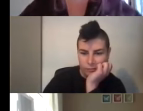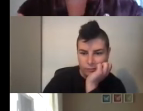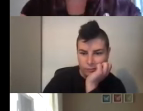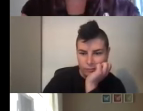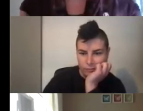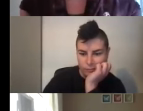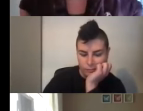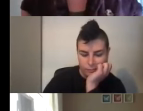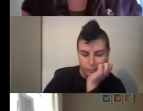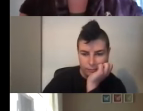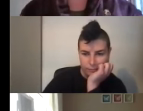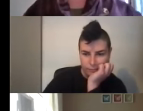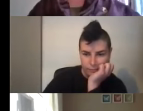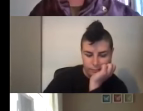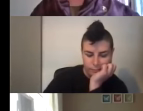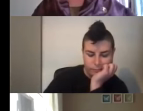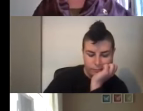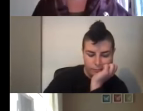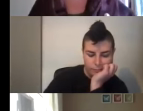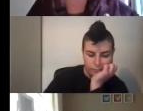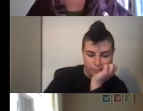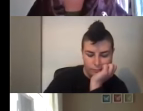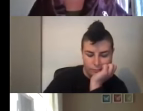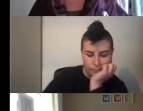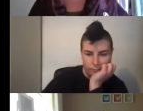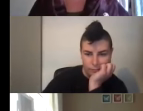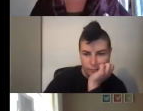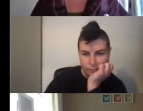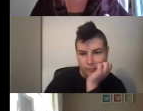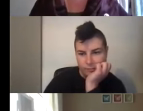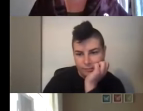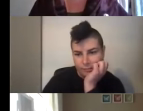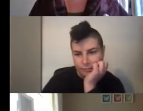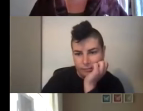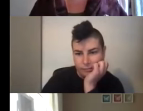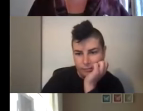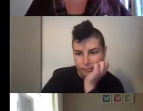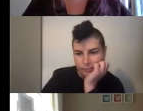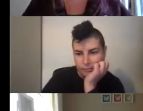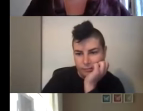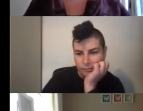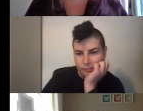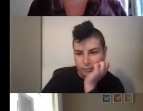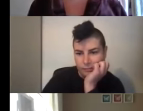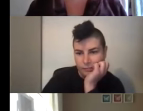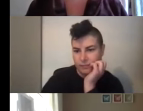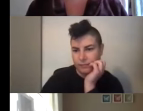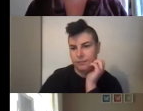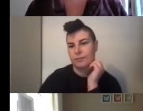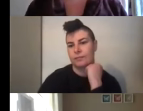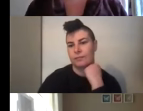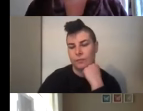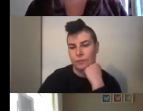in real life, so let me just look at the time. Oh my God, it's 11:40. If we were in real life and had more time, I would be saying to you,